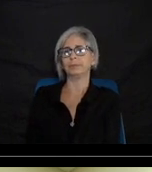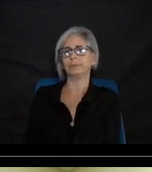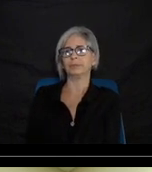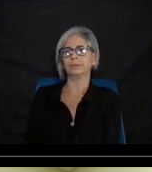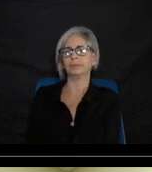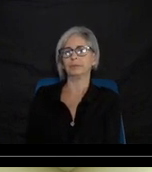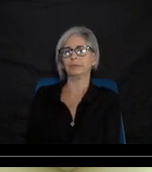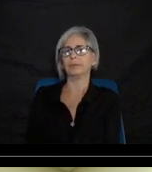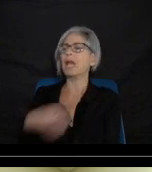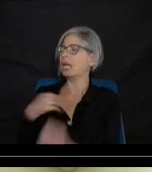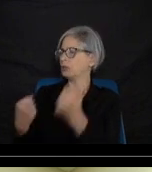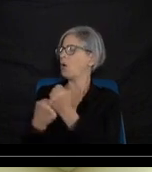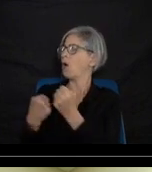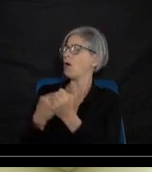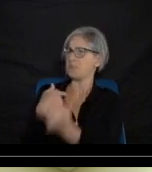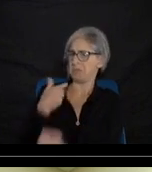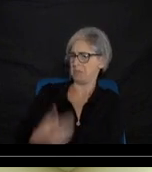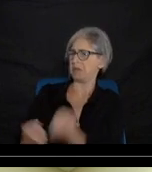I support this.